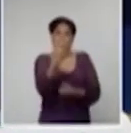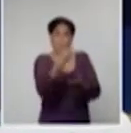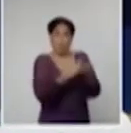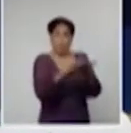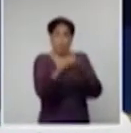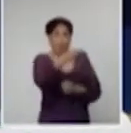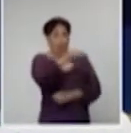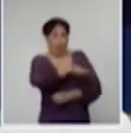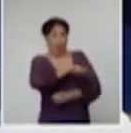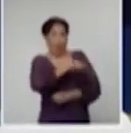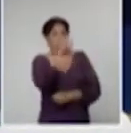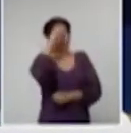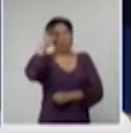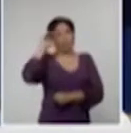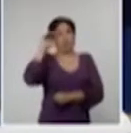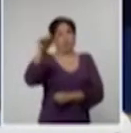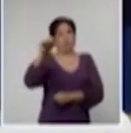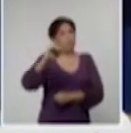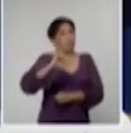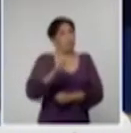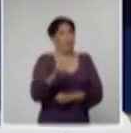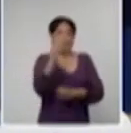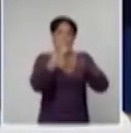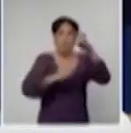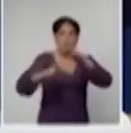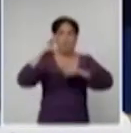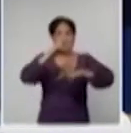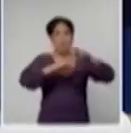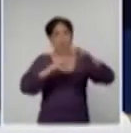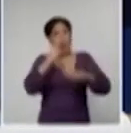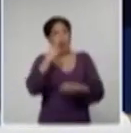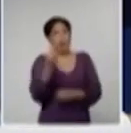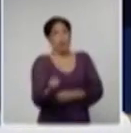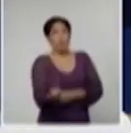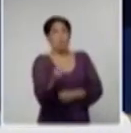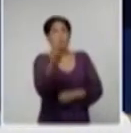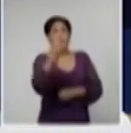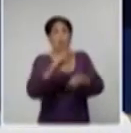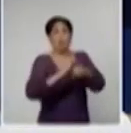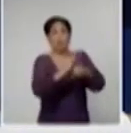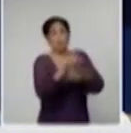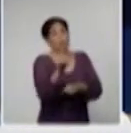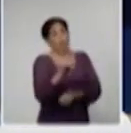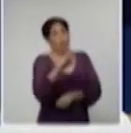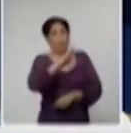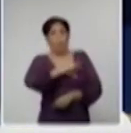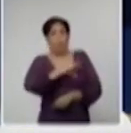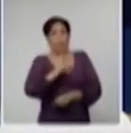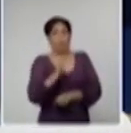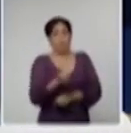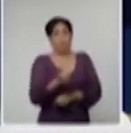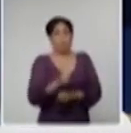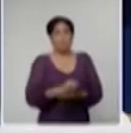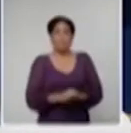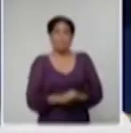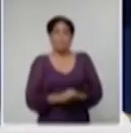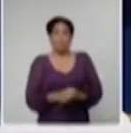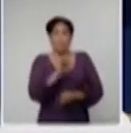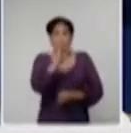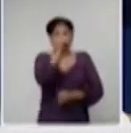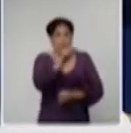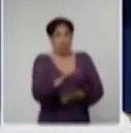come infected. The source of infection has not been determined in 105 patients, and this is